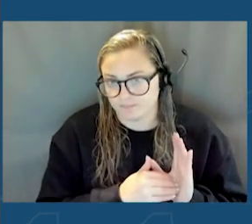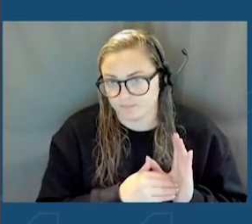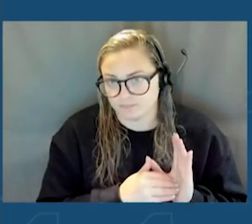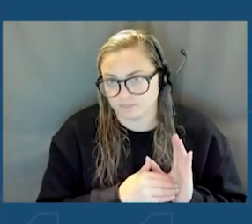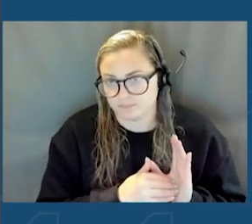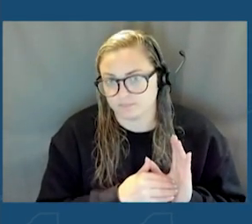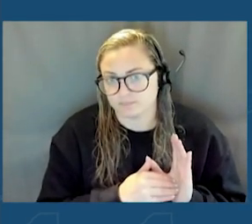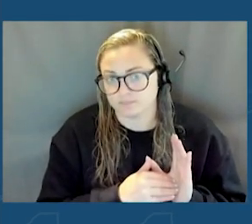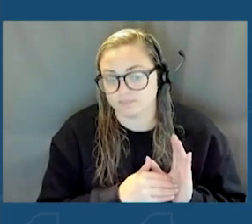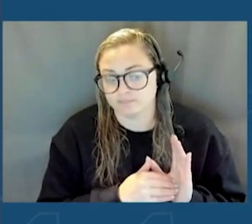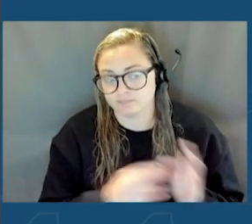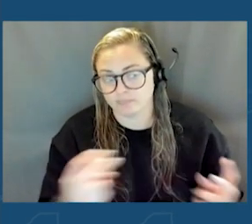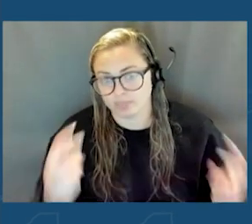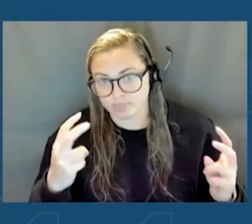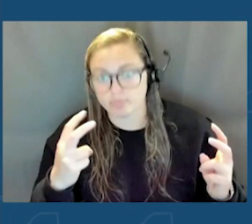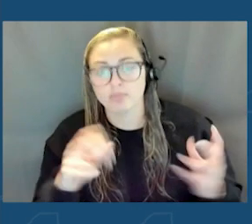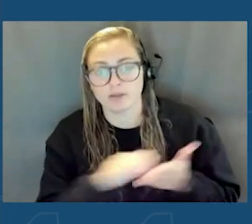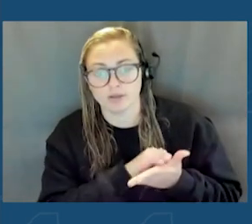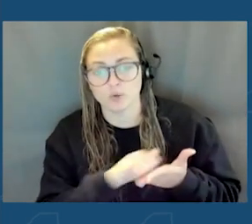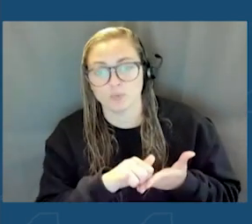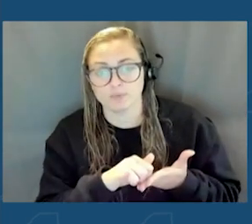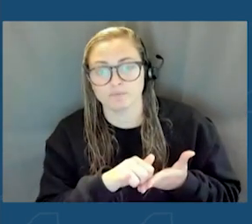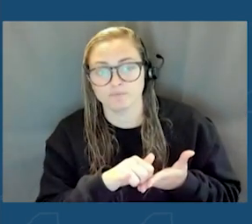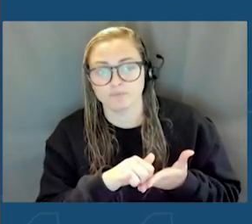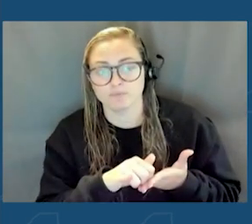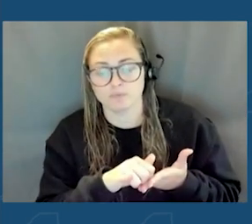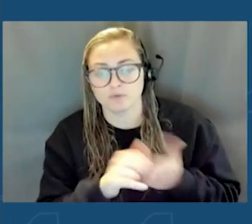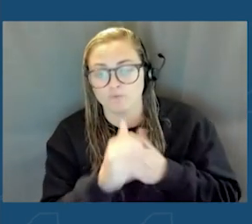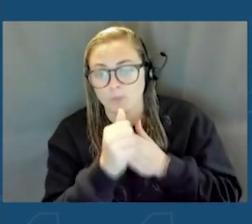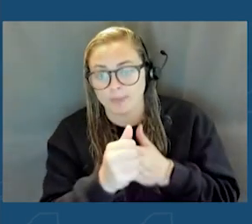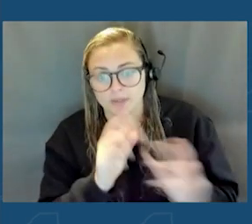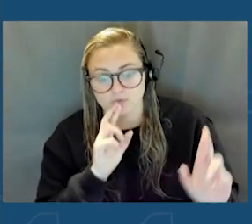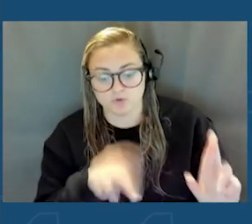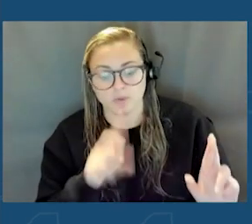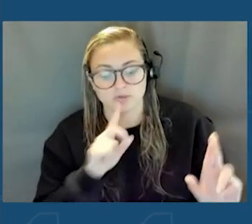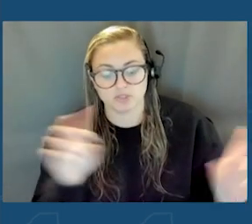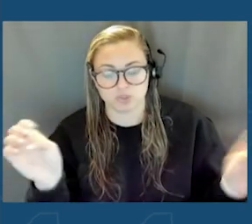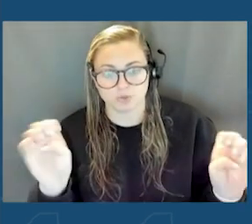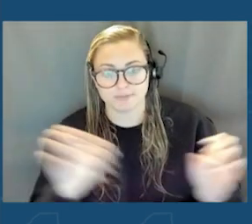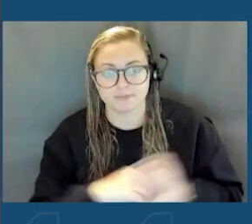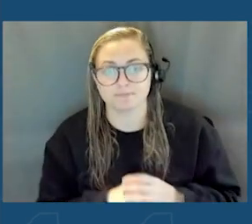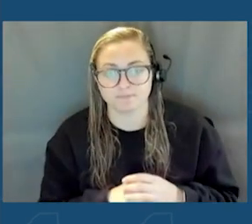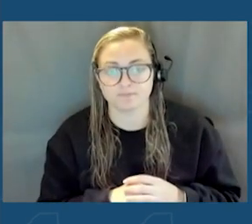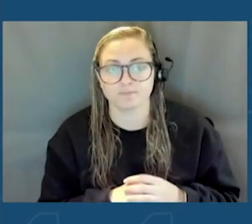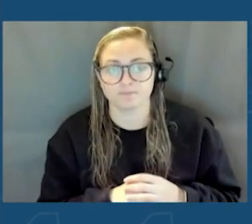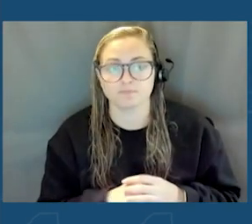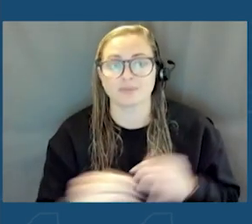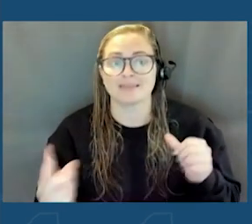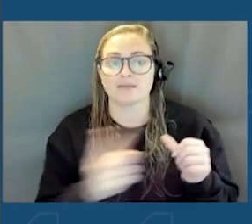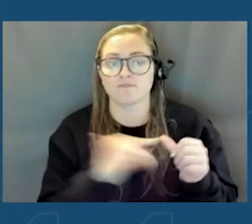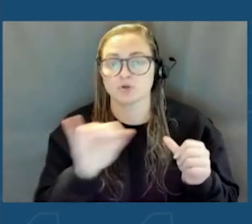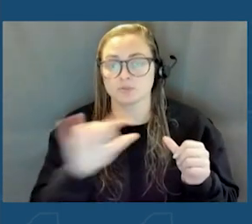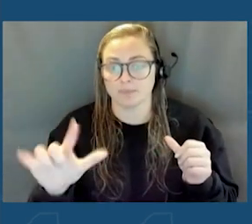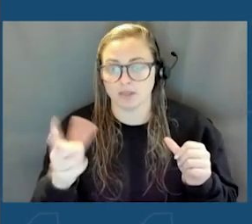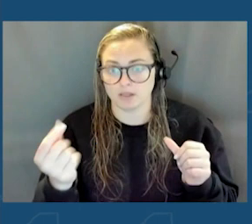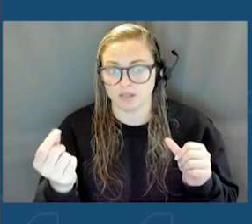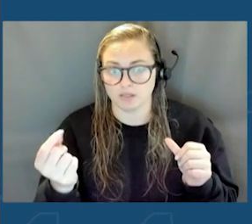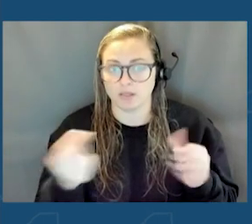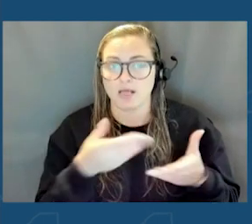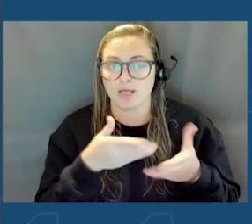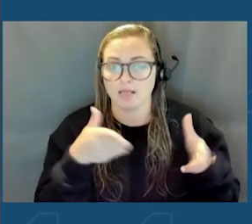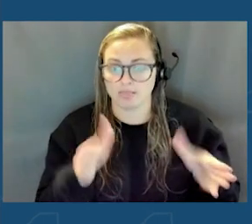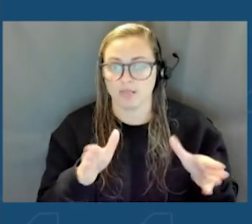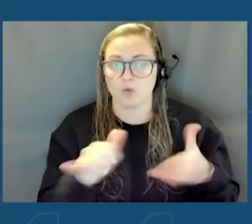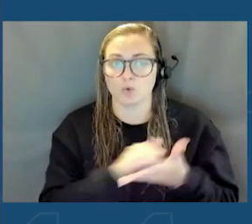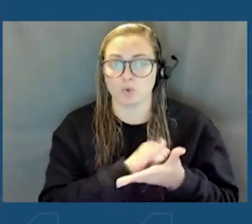look to New York for a nation-leading response to this crisis. Under the first bill that I'll be signing, we're allowing New Yorkers to